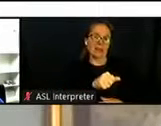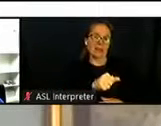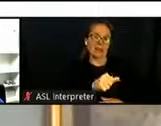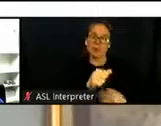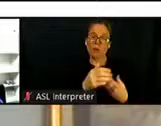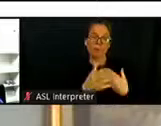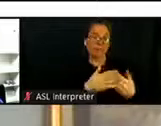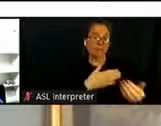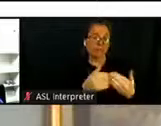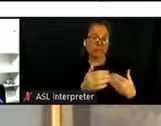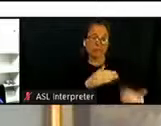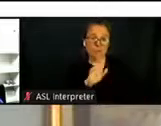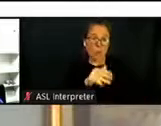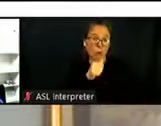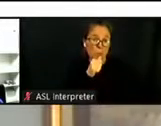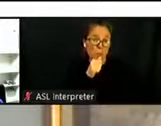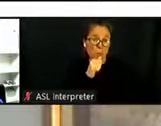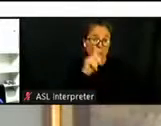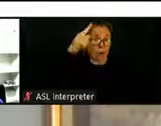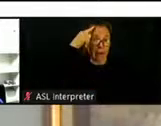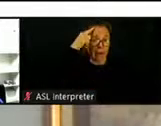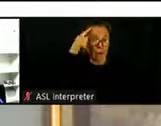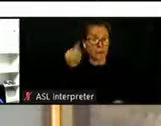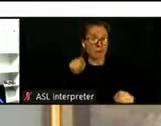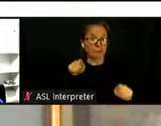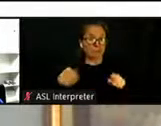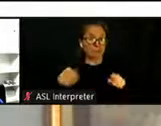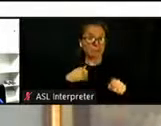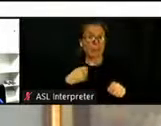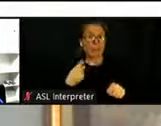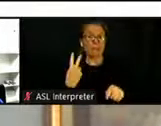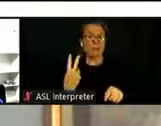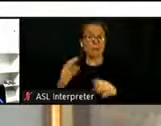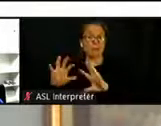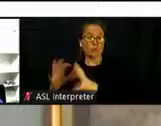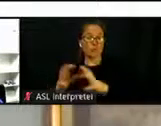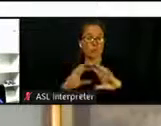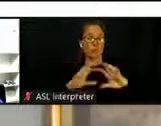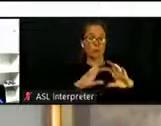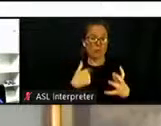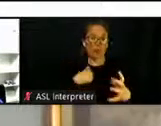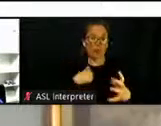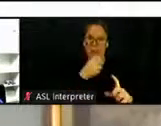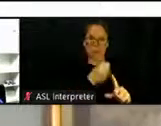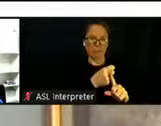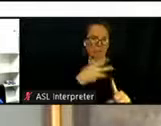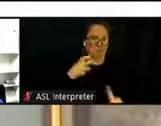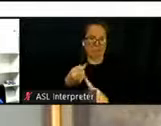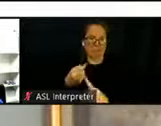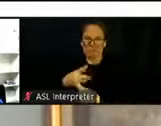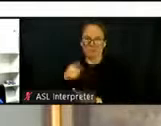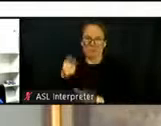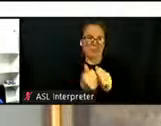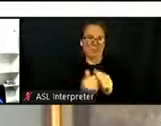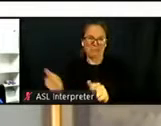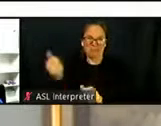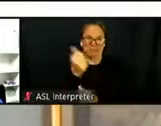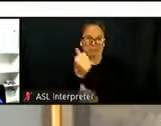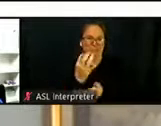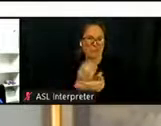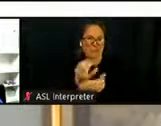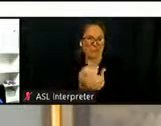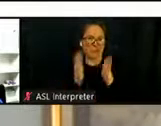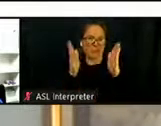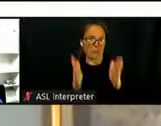discretionary spending. I'm not going to talk too much about budget principles. That's what your Chief Financial Officer is for. So if you would, Kevin,